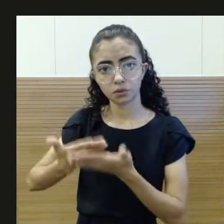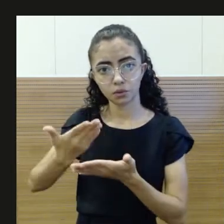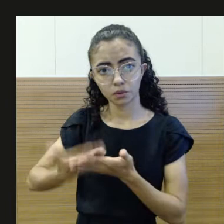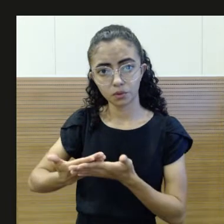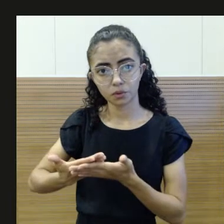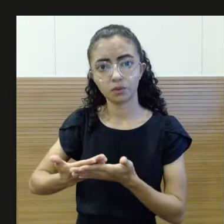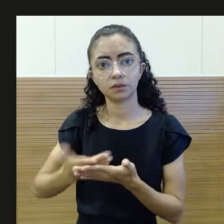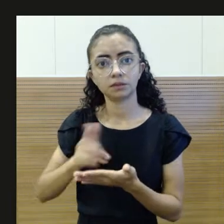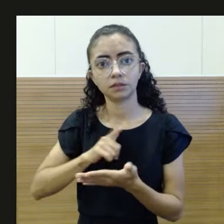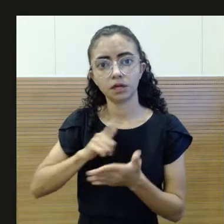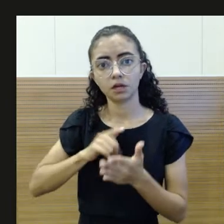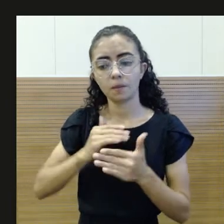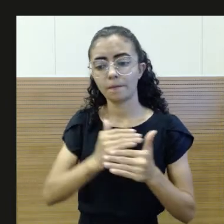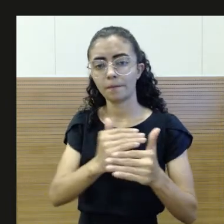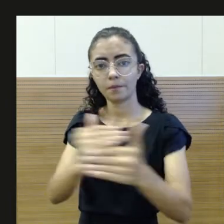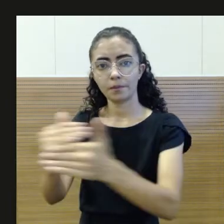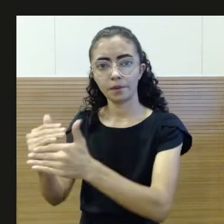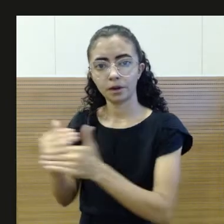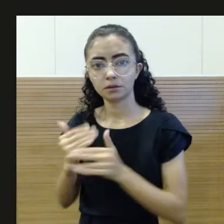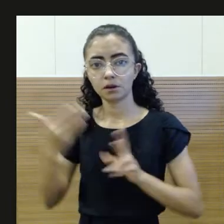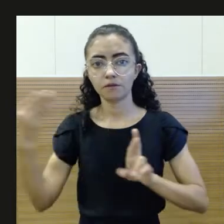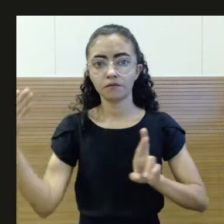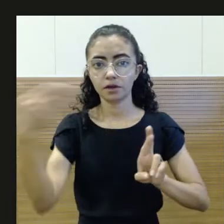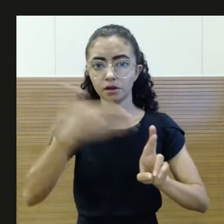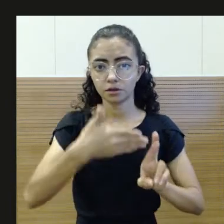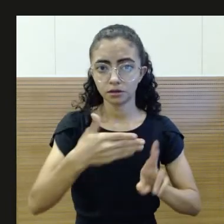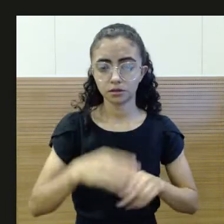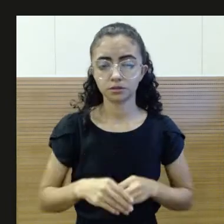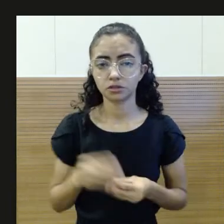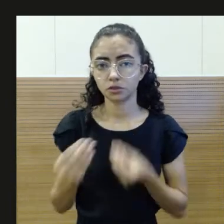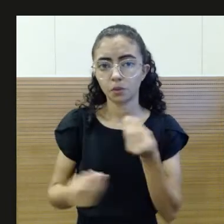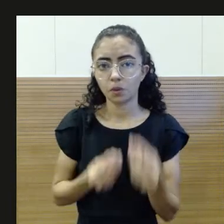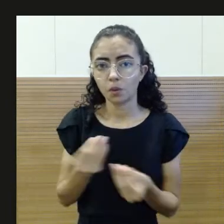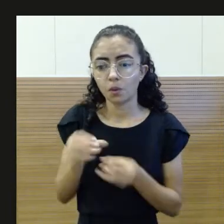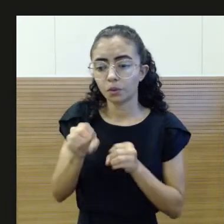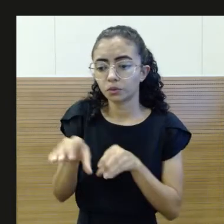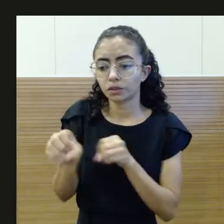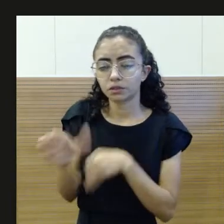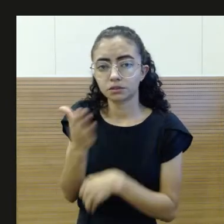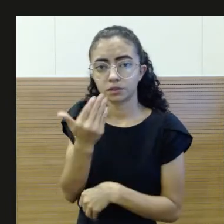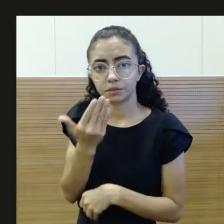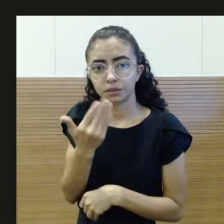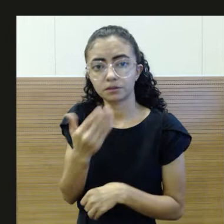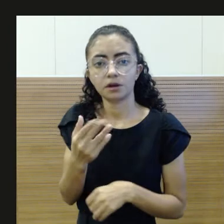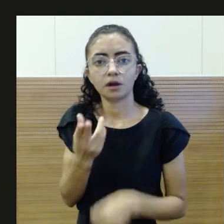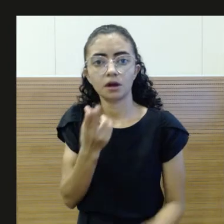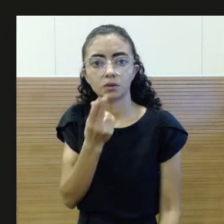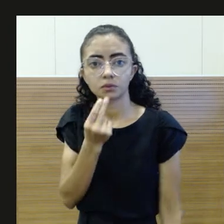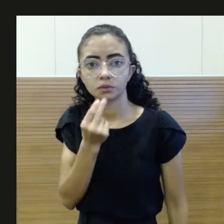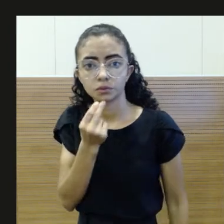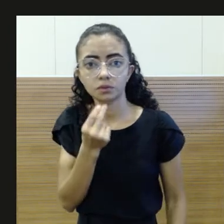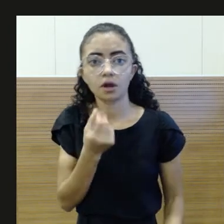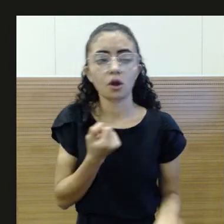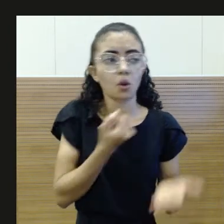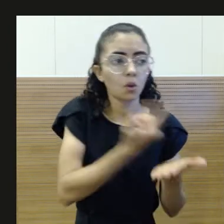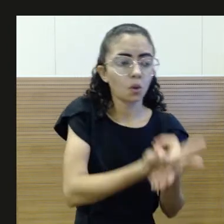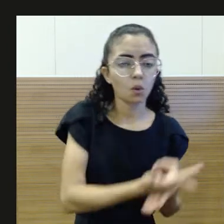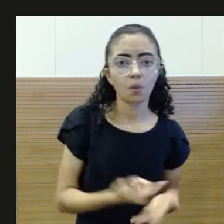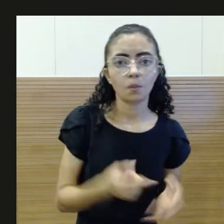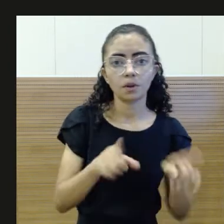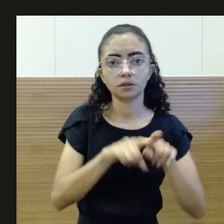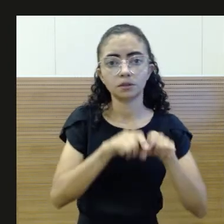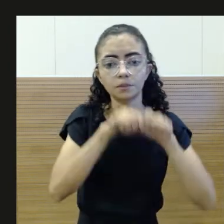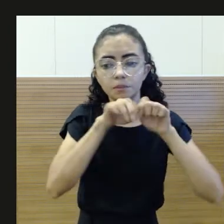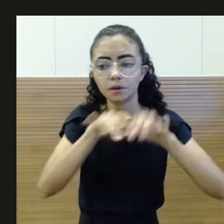But to us, it seems something relevant in terms of speaking about the processing of